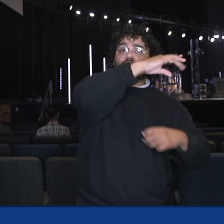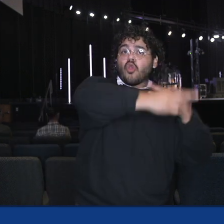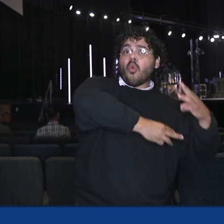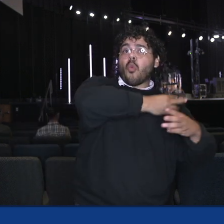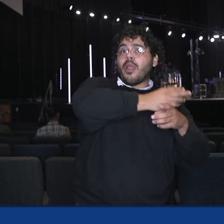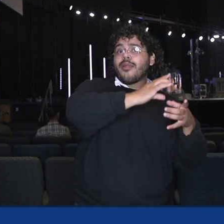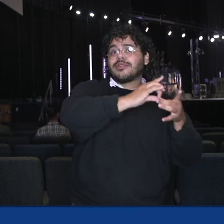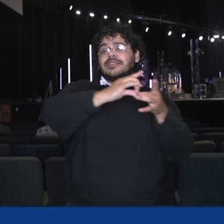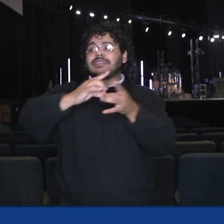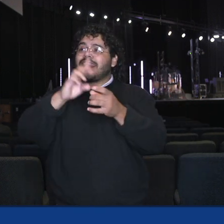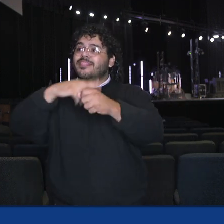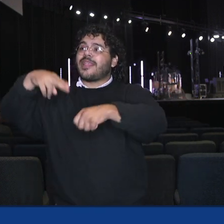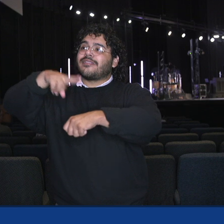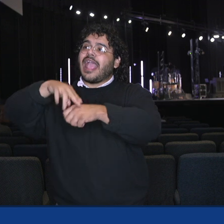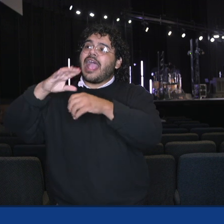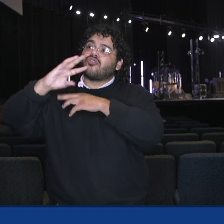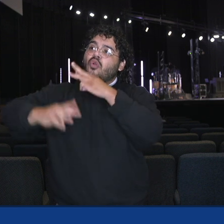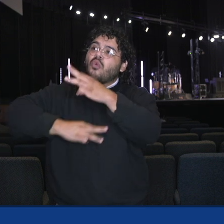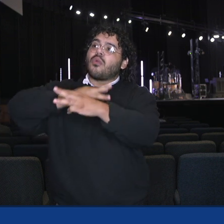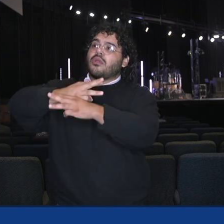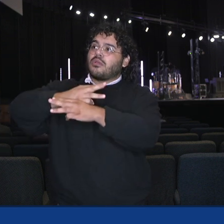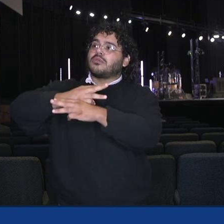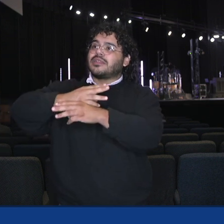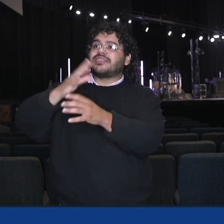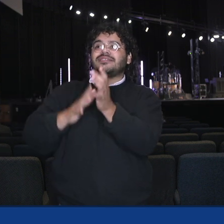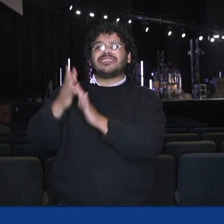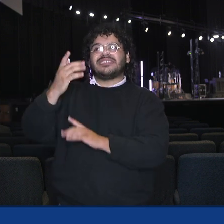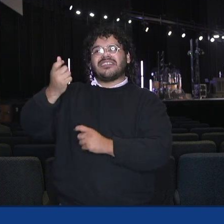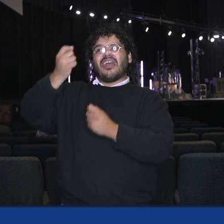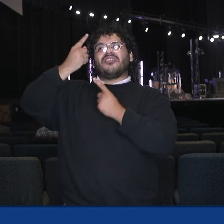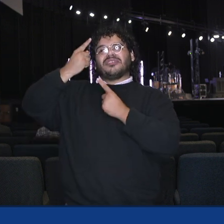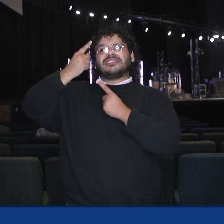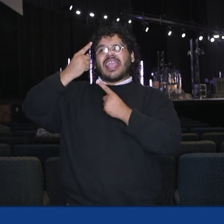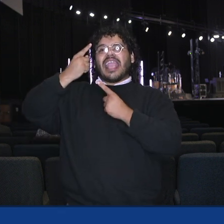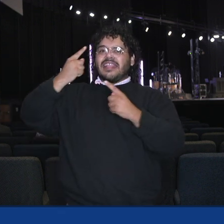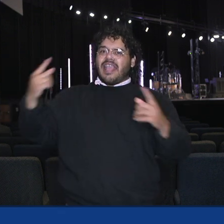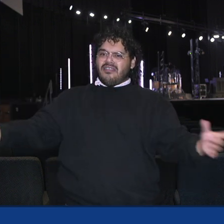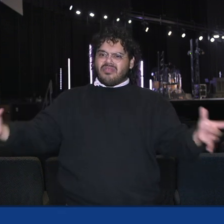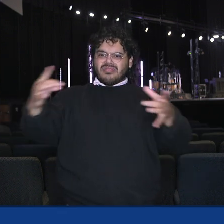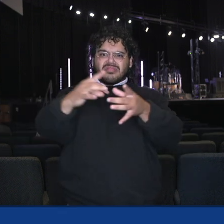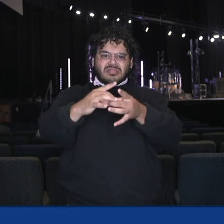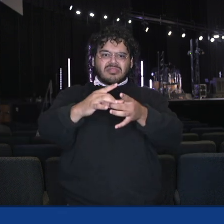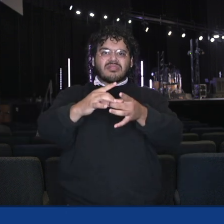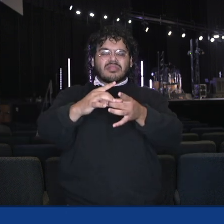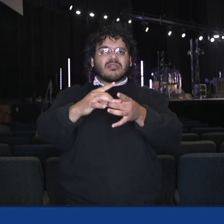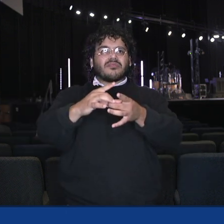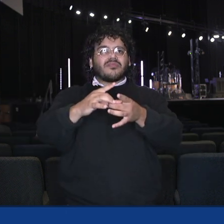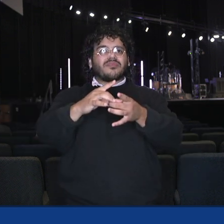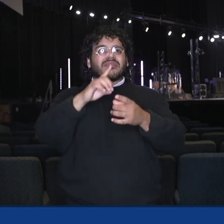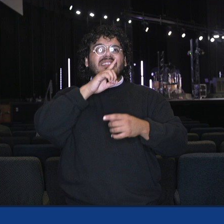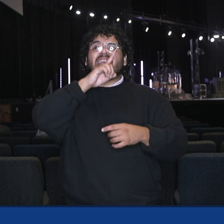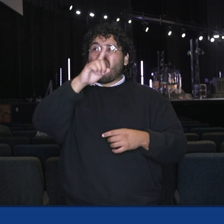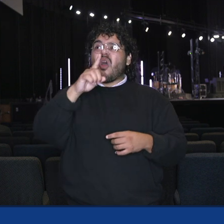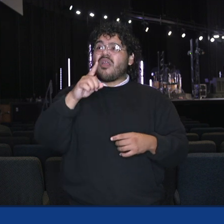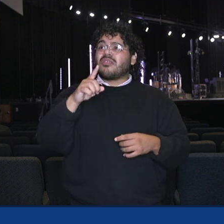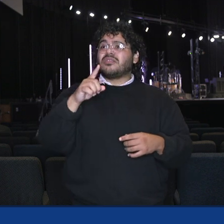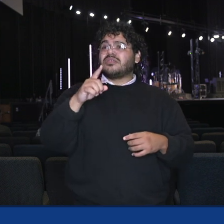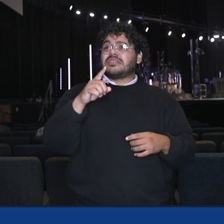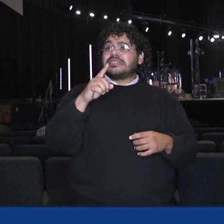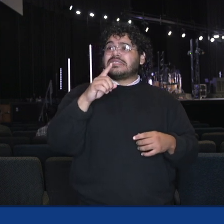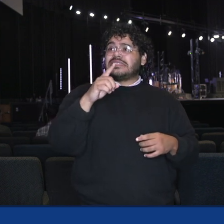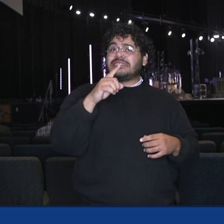that the world was completely commingled between those two things. And they believed that there were forces of darkness